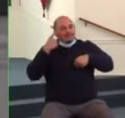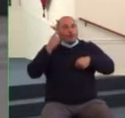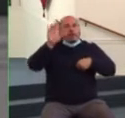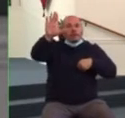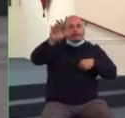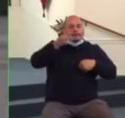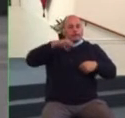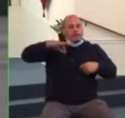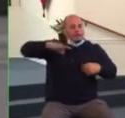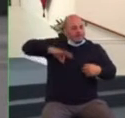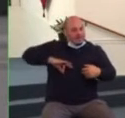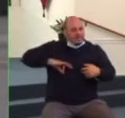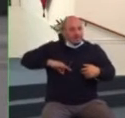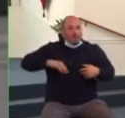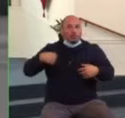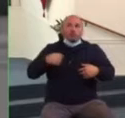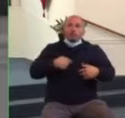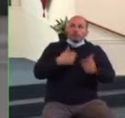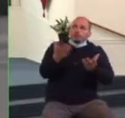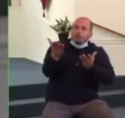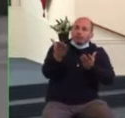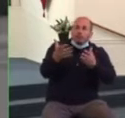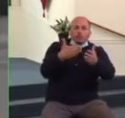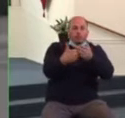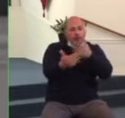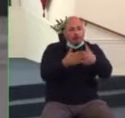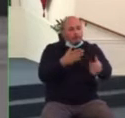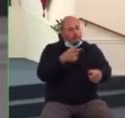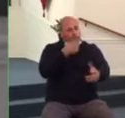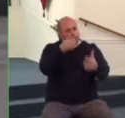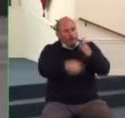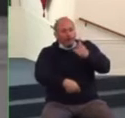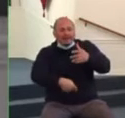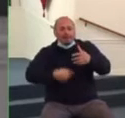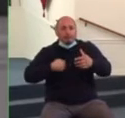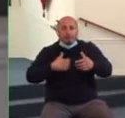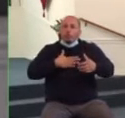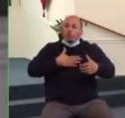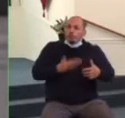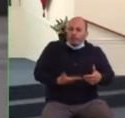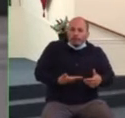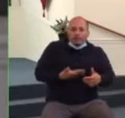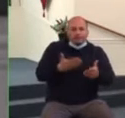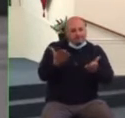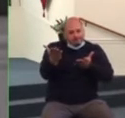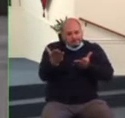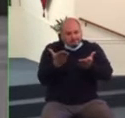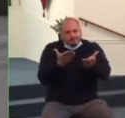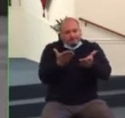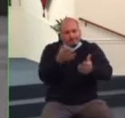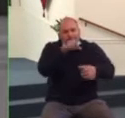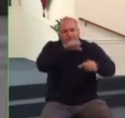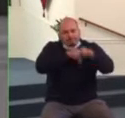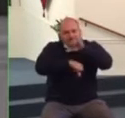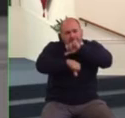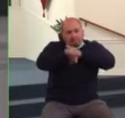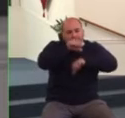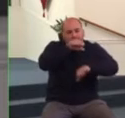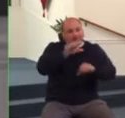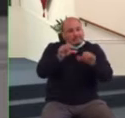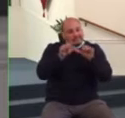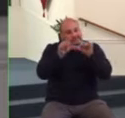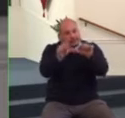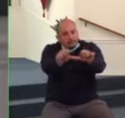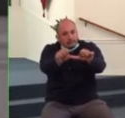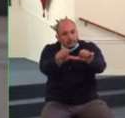And following Jesus means going where he leads, doing the kinds of things that he did, pursuing the will of